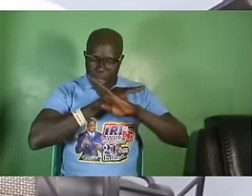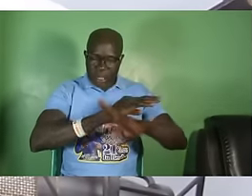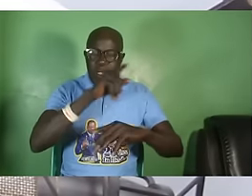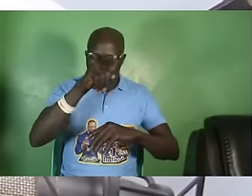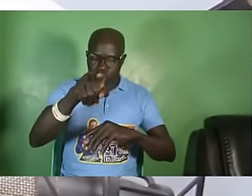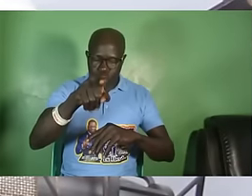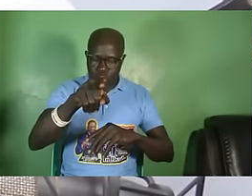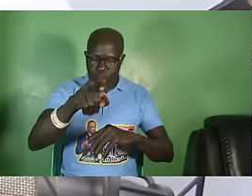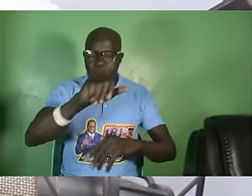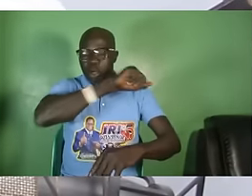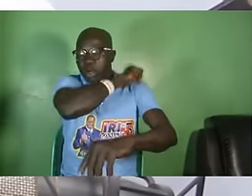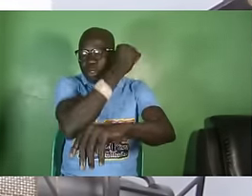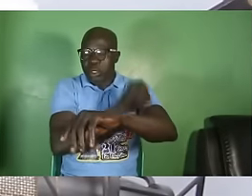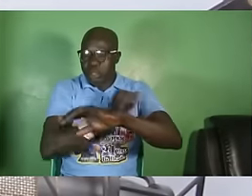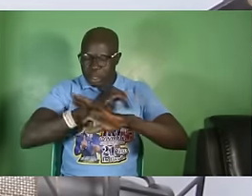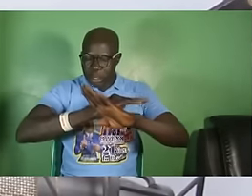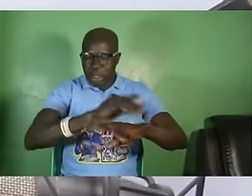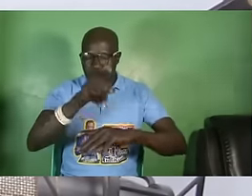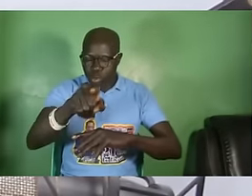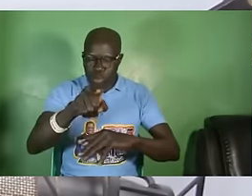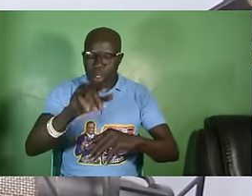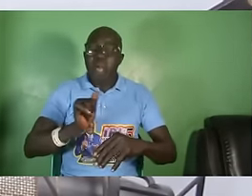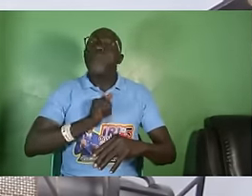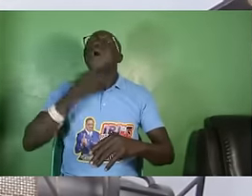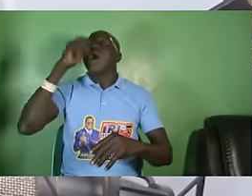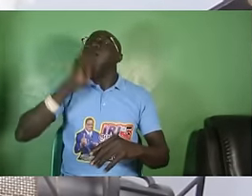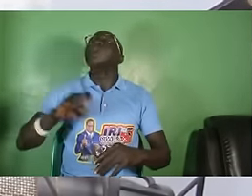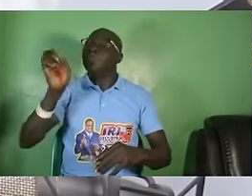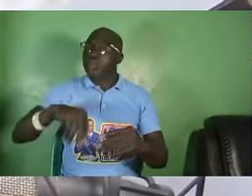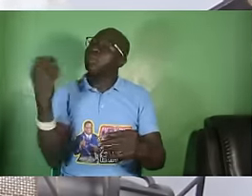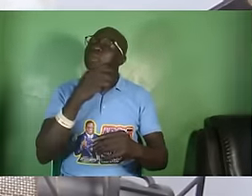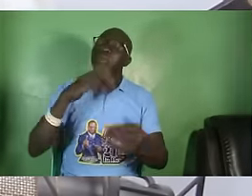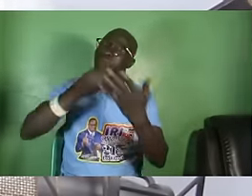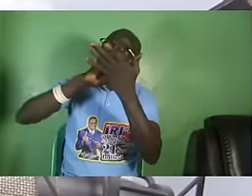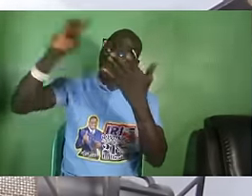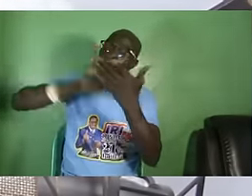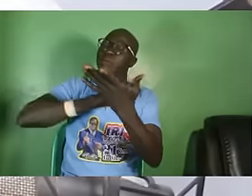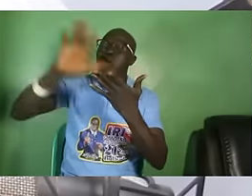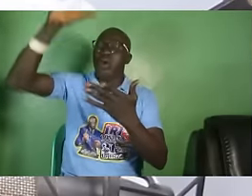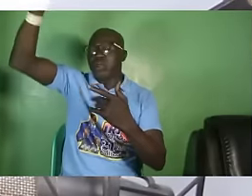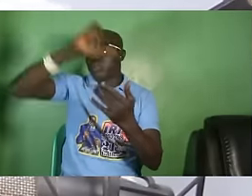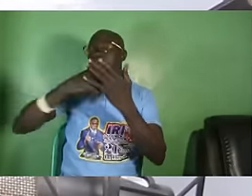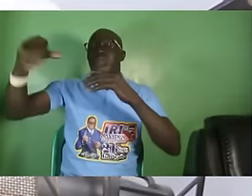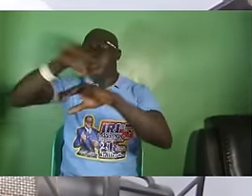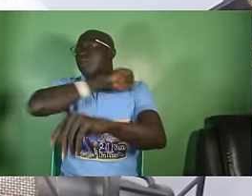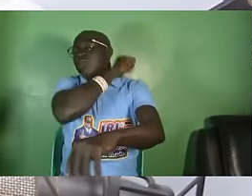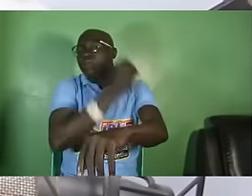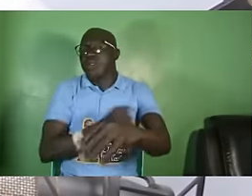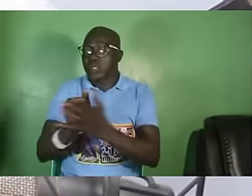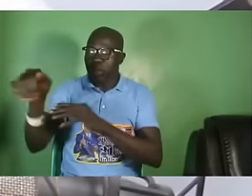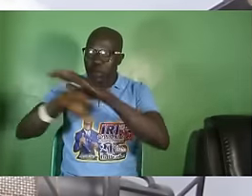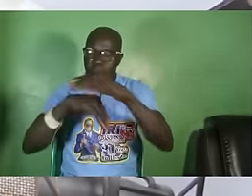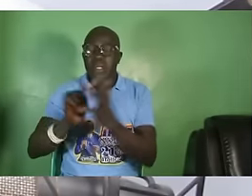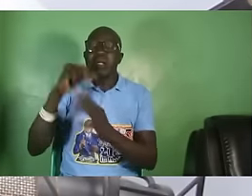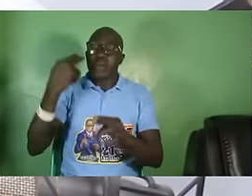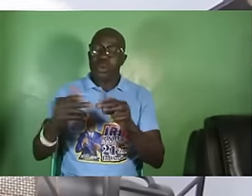be stagnated. His authority that delay. Okay, so. But I still with divine authority. You know, okay, let pass his people on thought